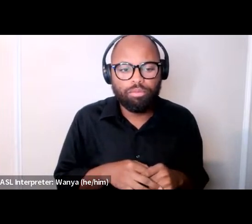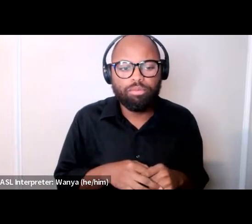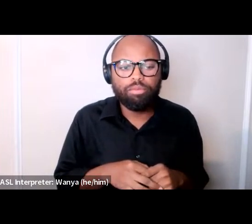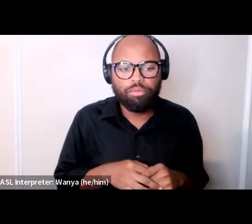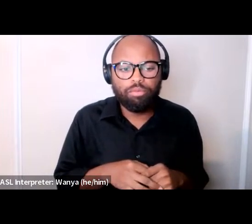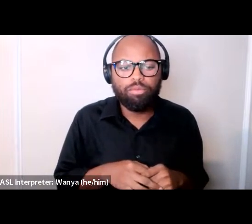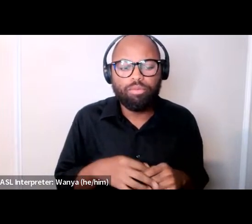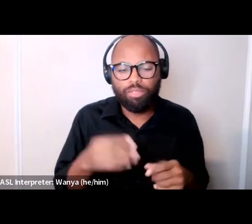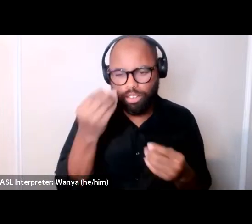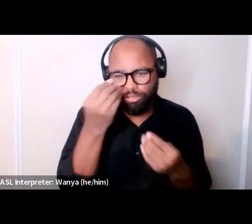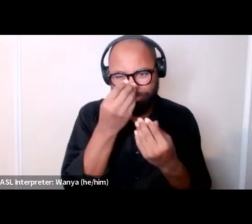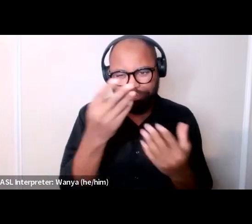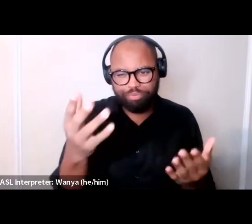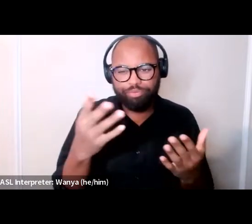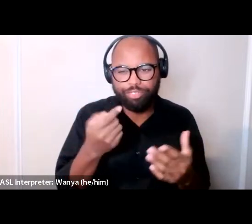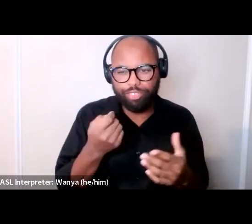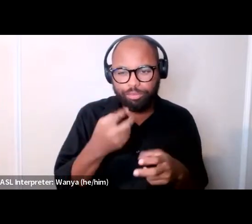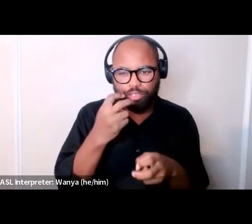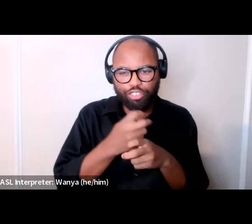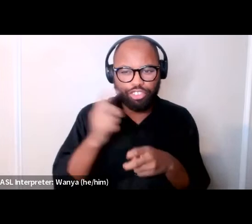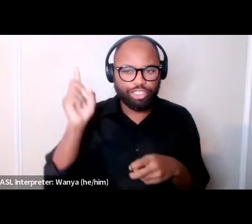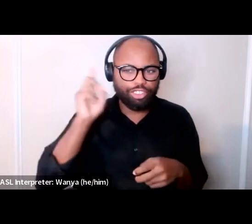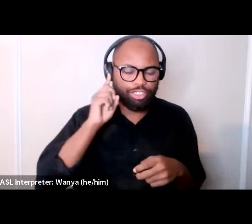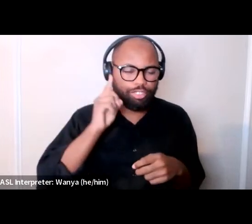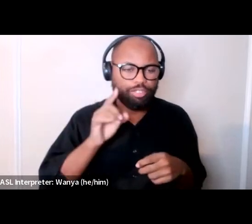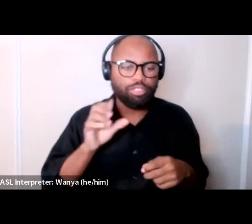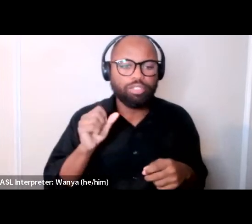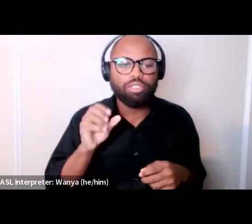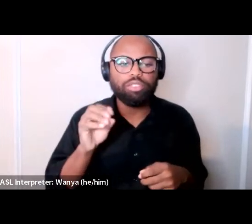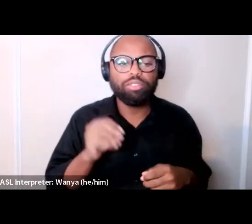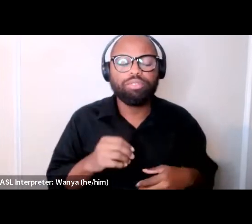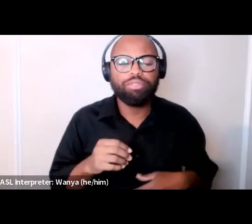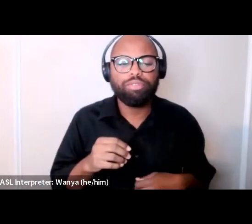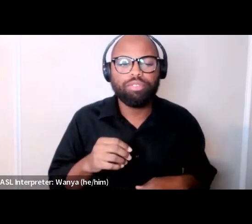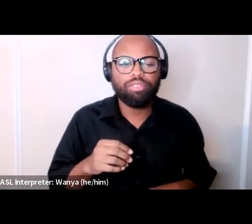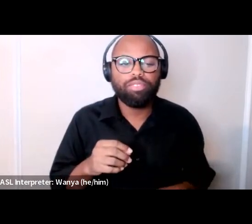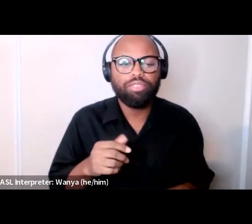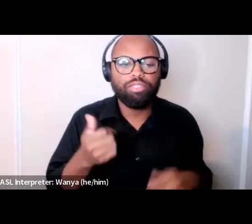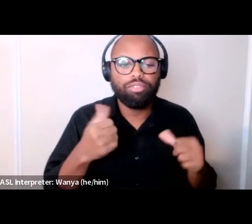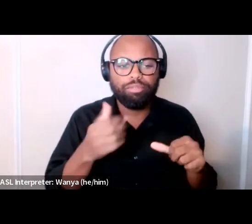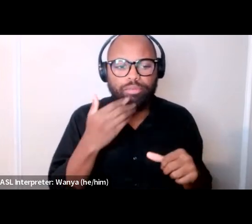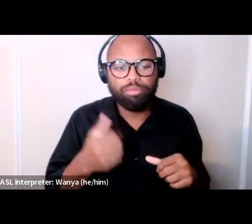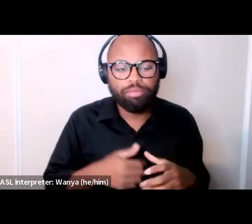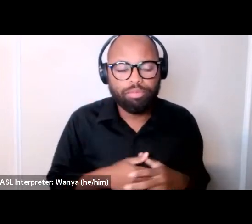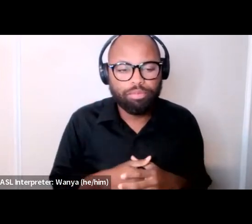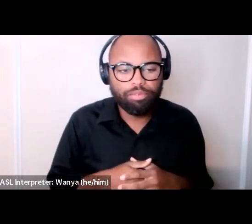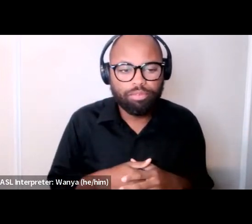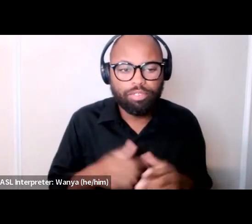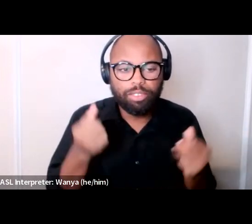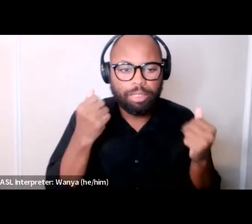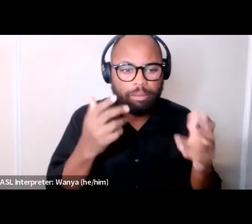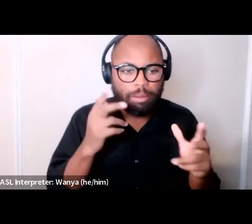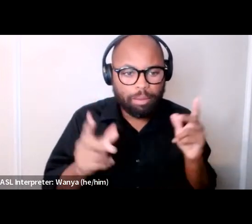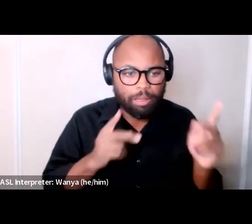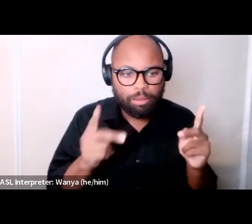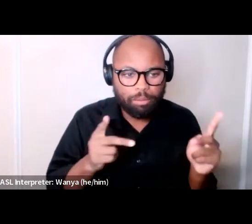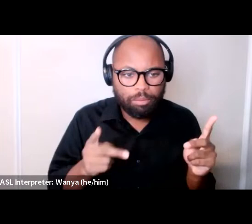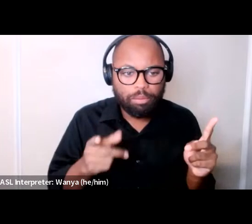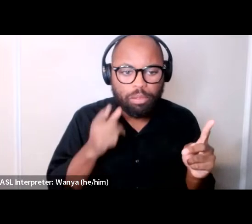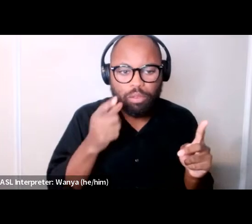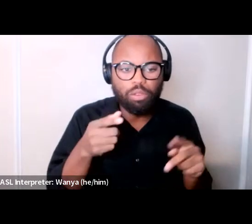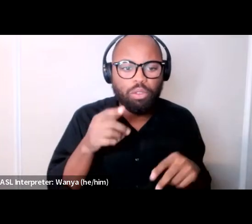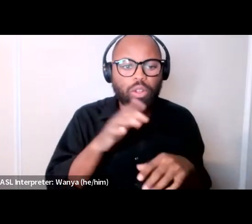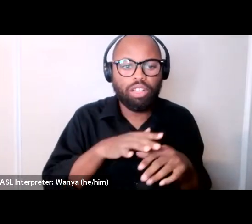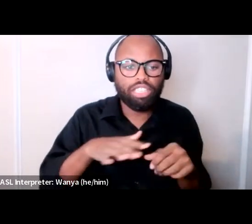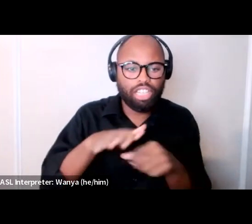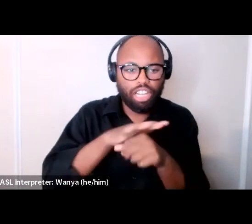voting rights for people with felony convictions. There's so many people who are misinformed on that. So